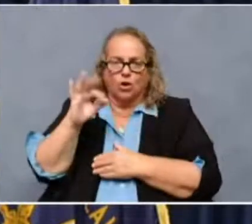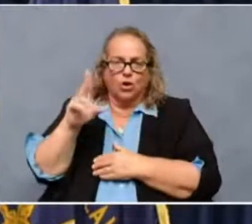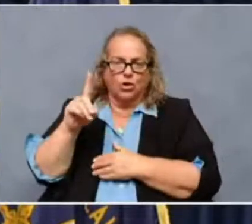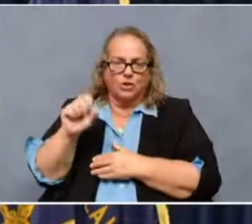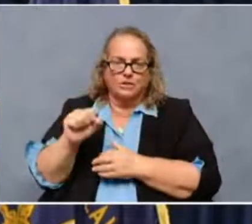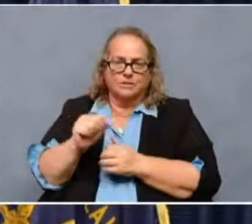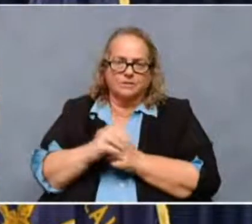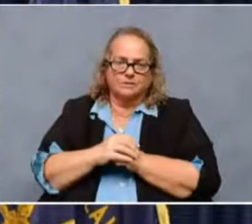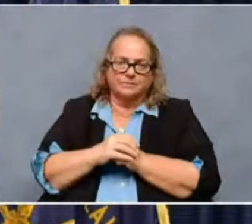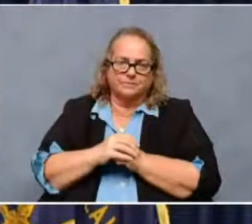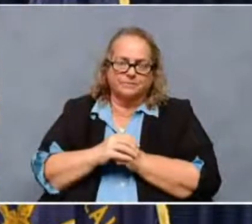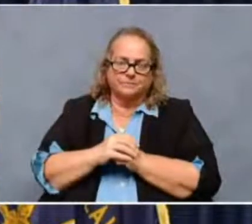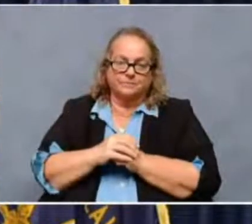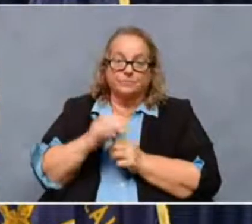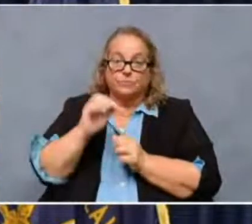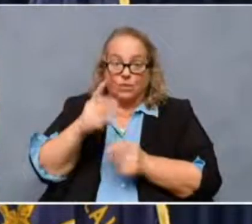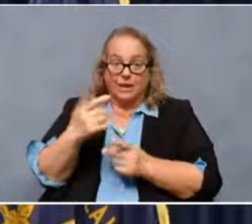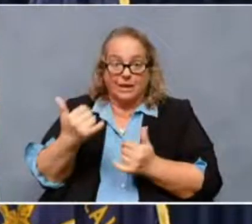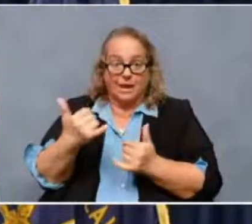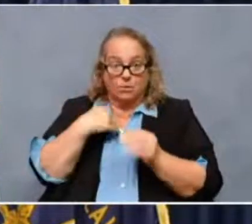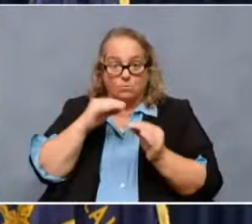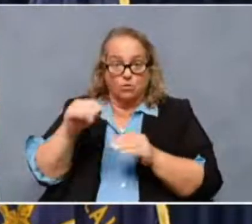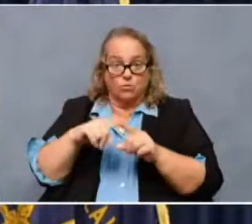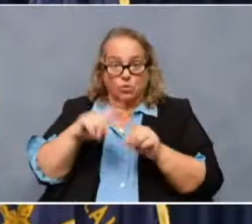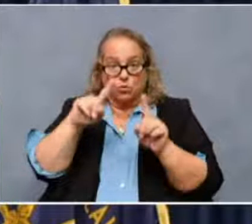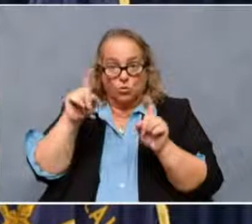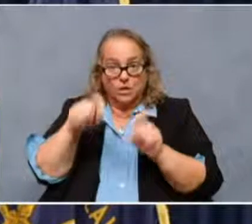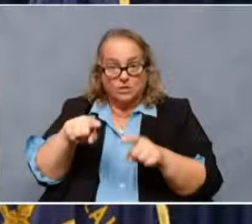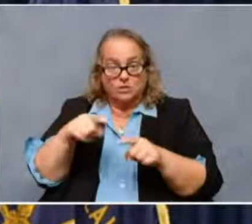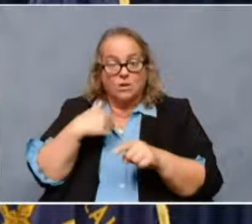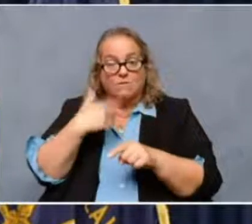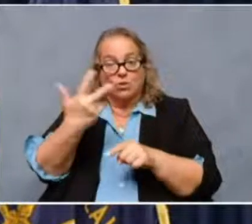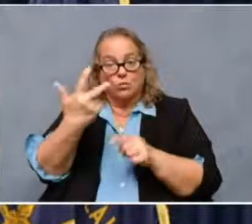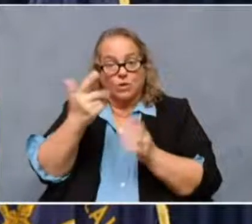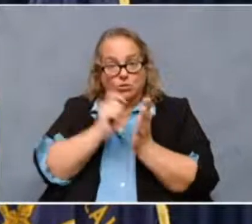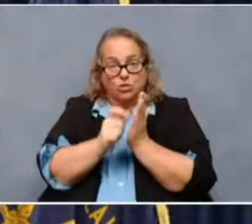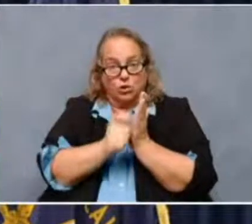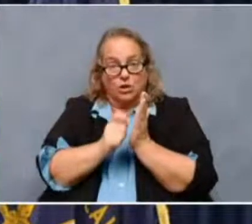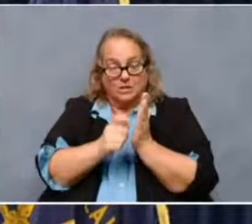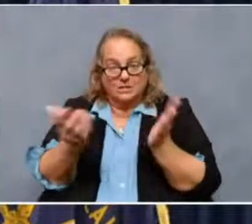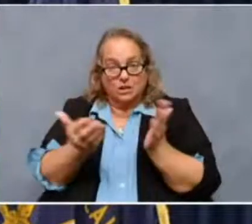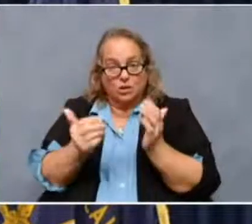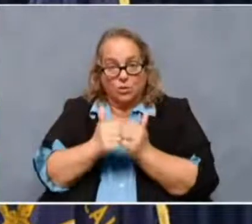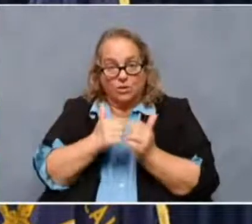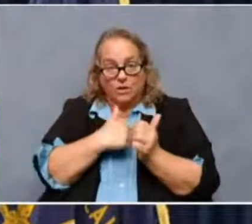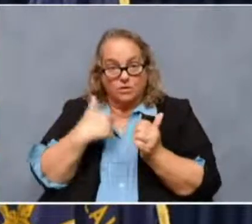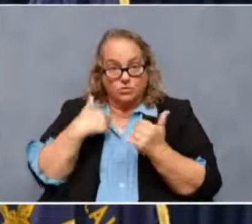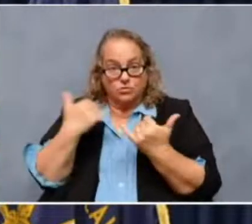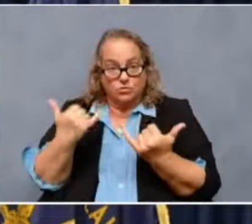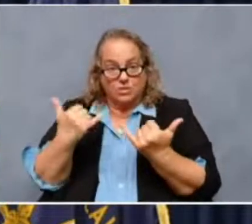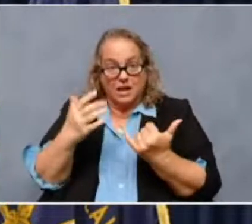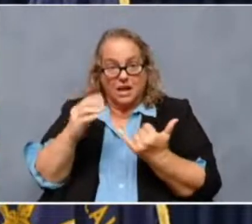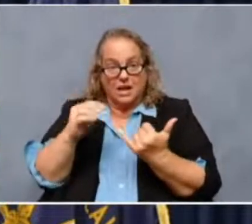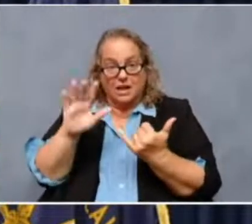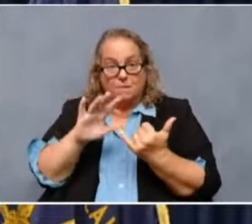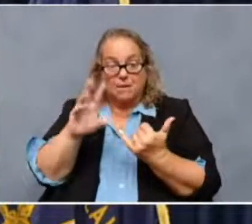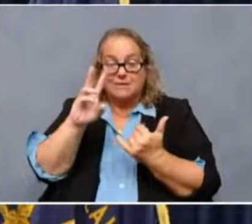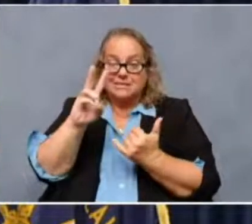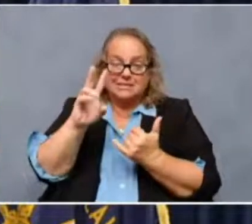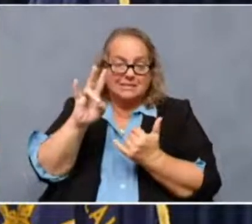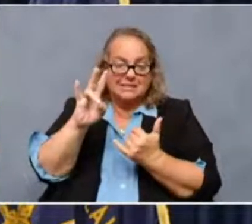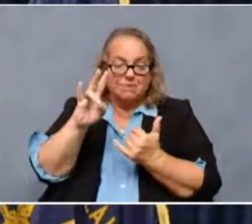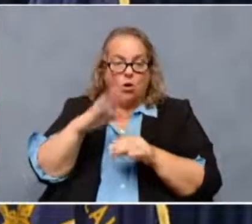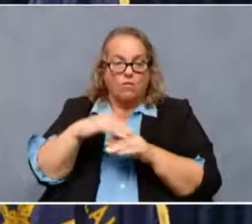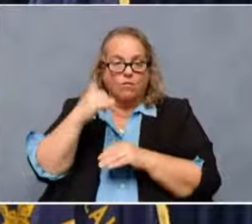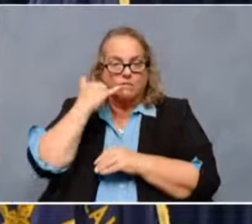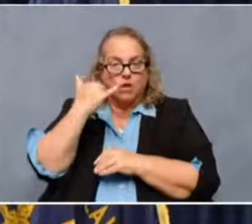right, we will move to questions. We have 3 journalists that are here with us today and about 6, 7 on the phone. So